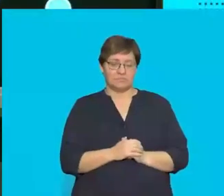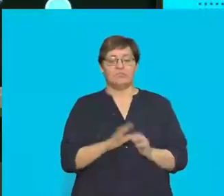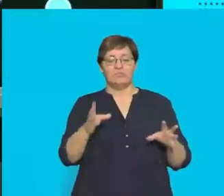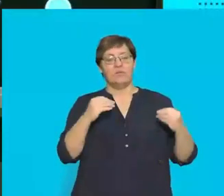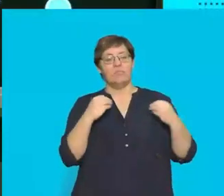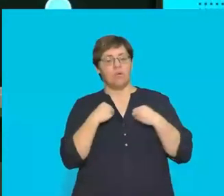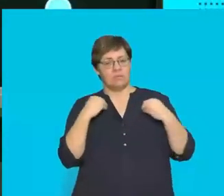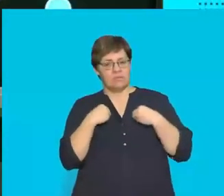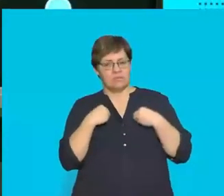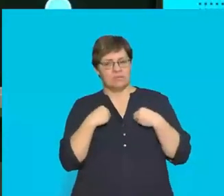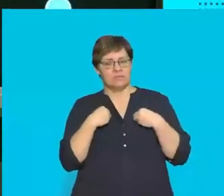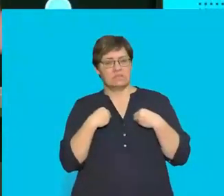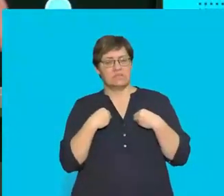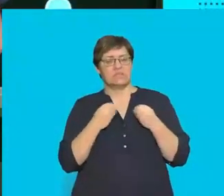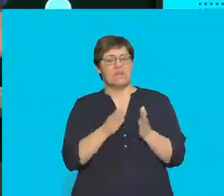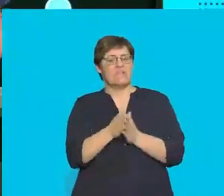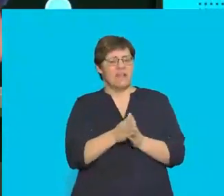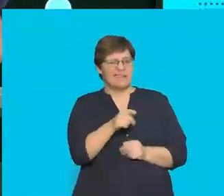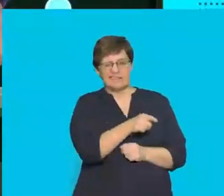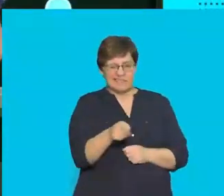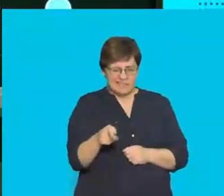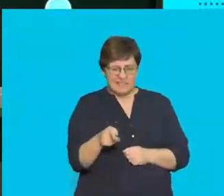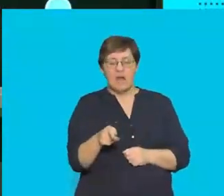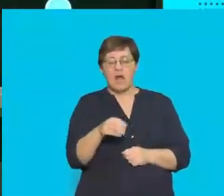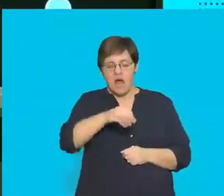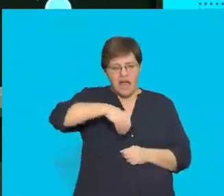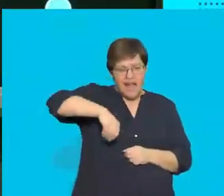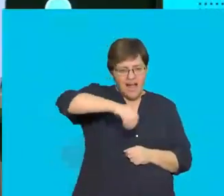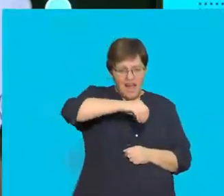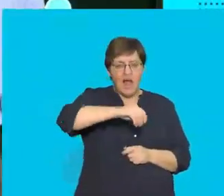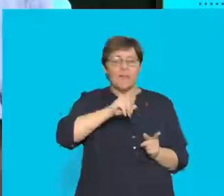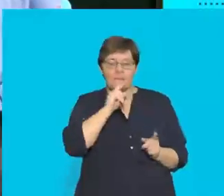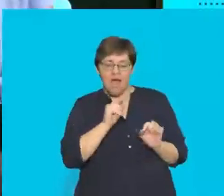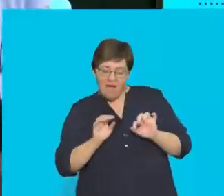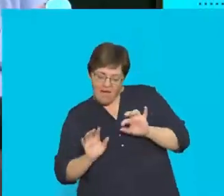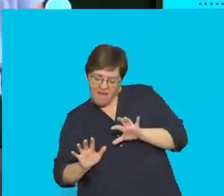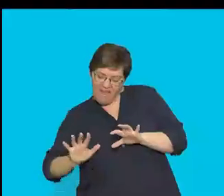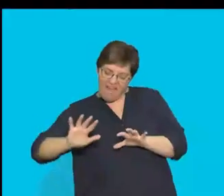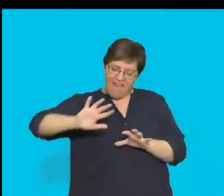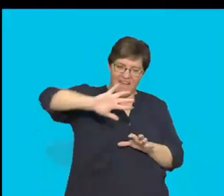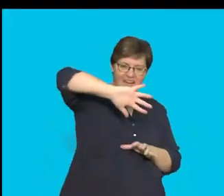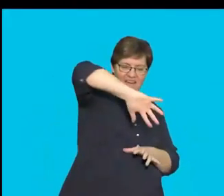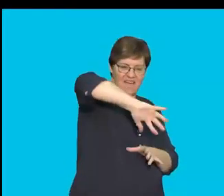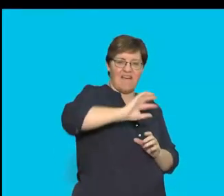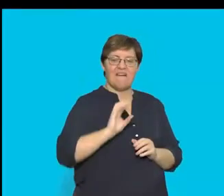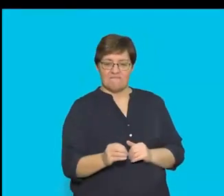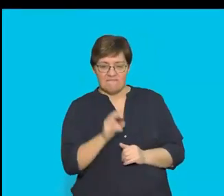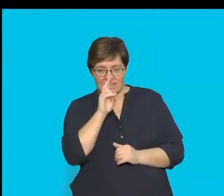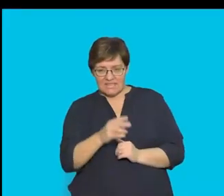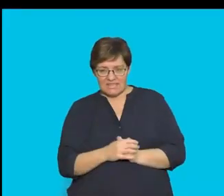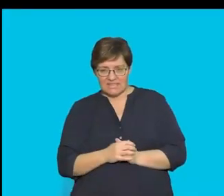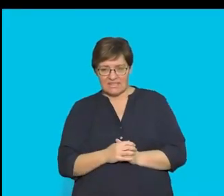the iron filings have put themselves into a circular shape. So you can see it's